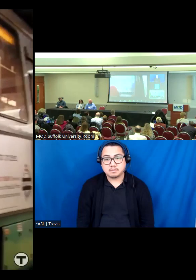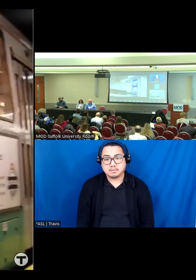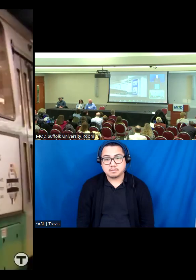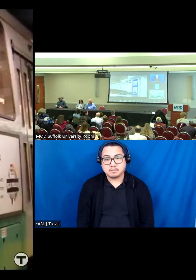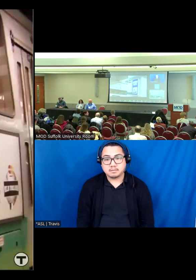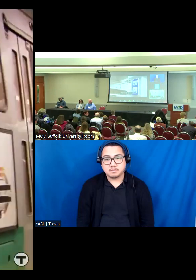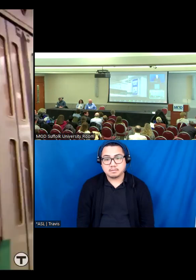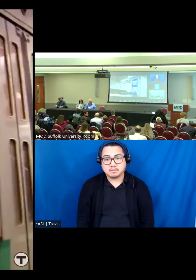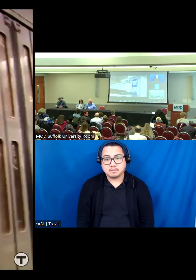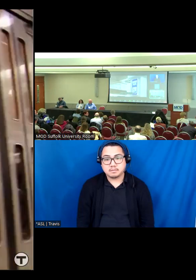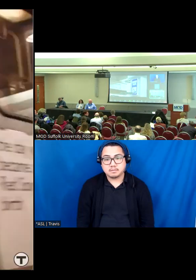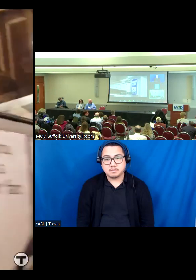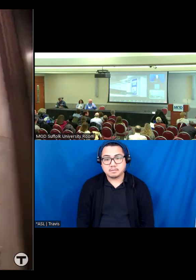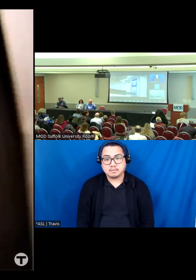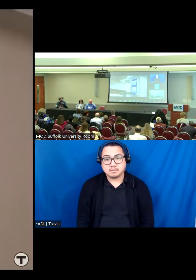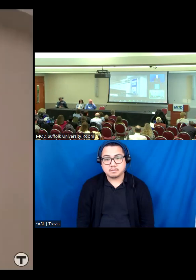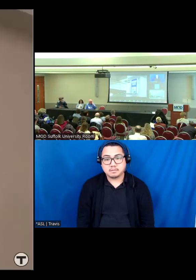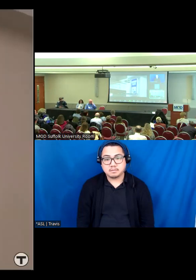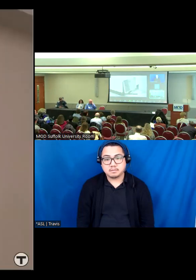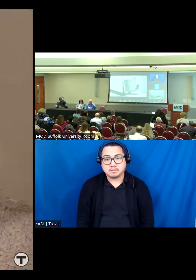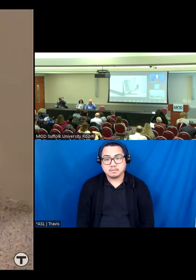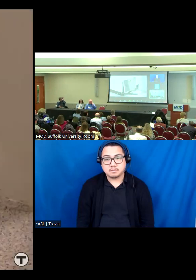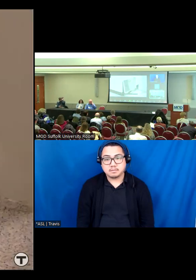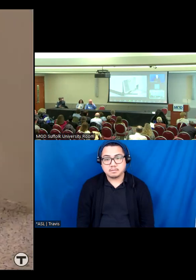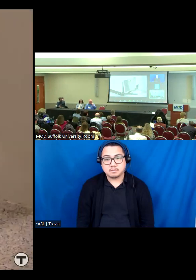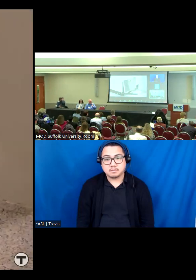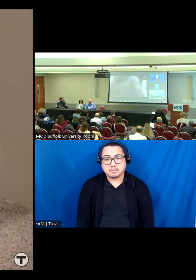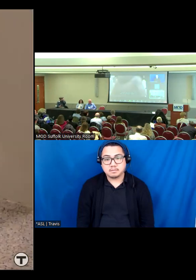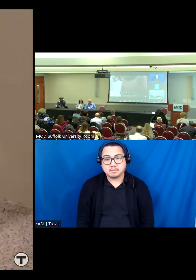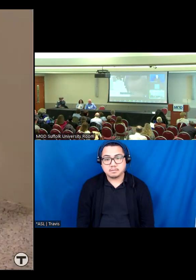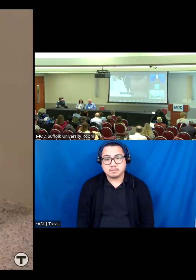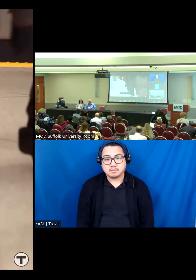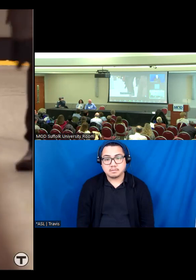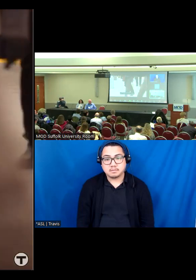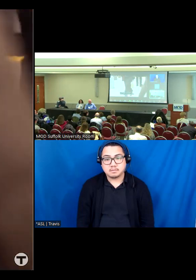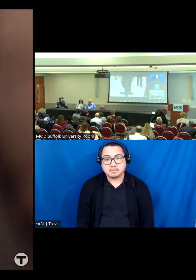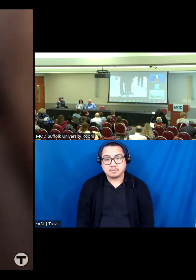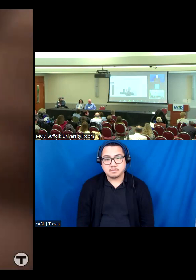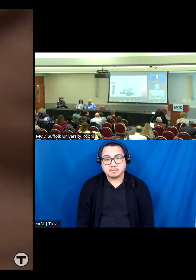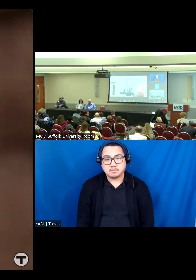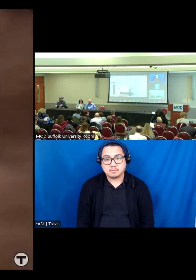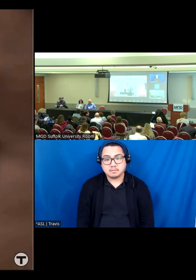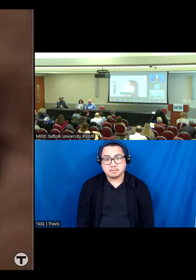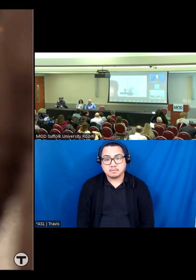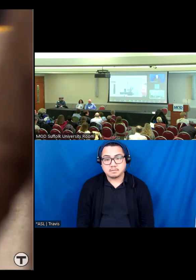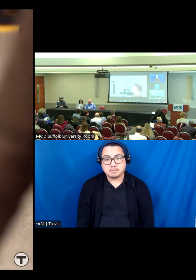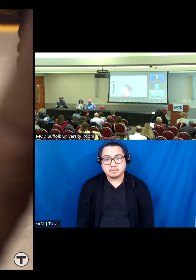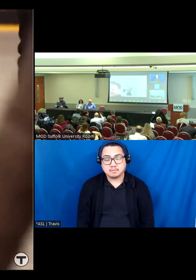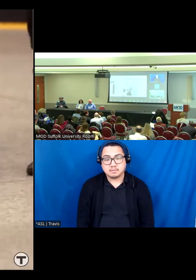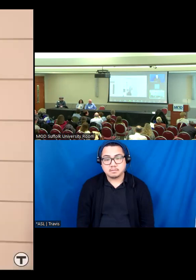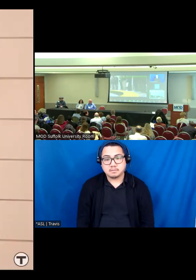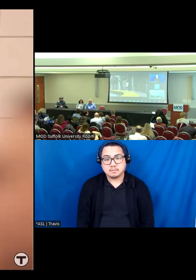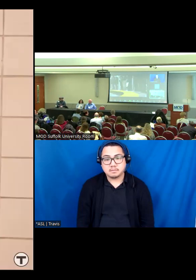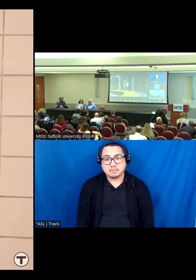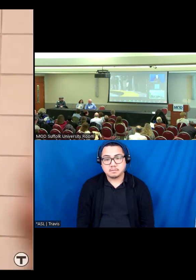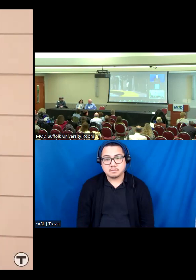regardless of if they have a disability, they don't have a disability. Accessibility is the only